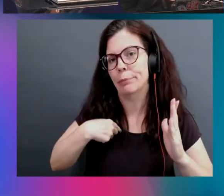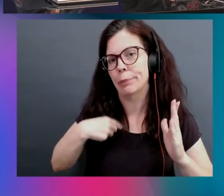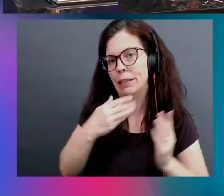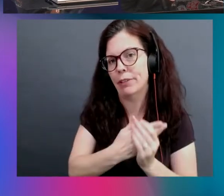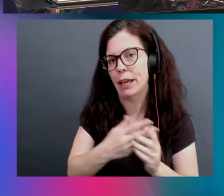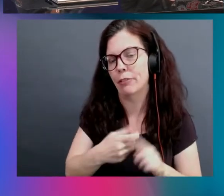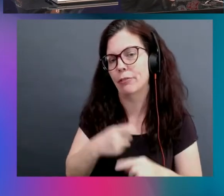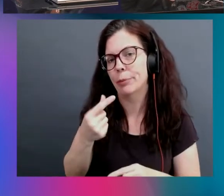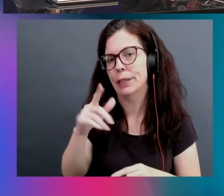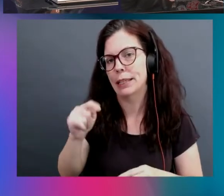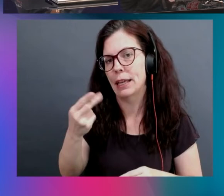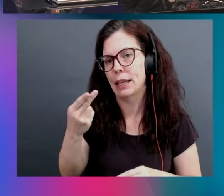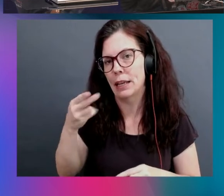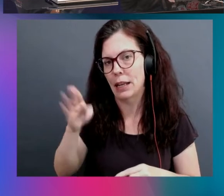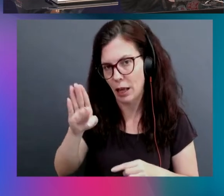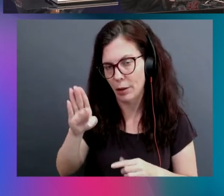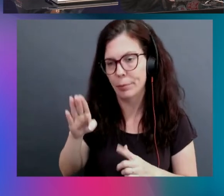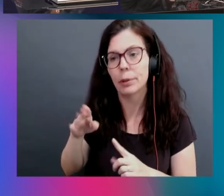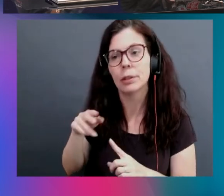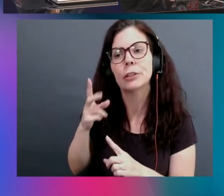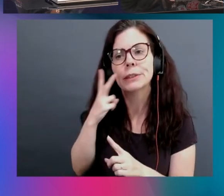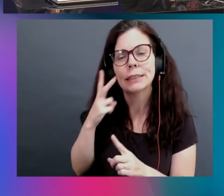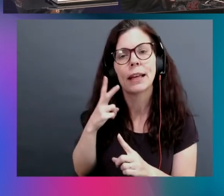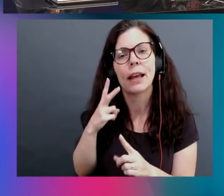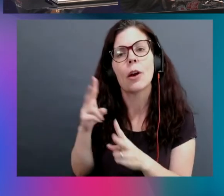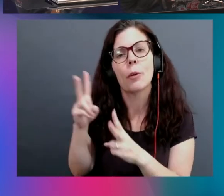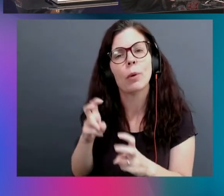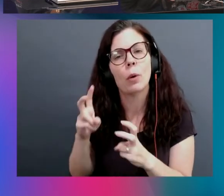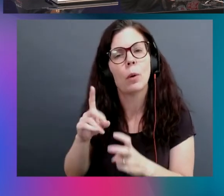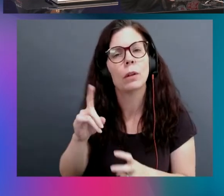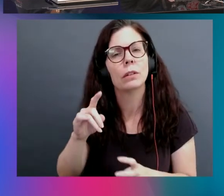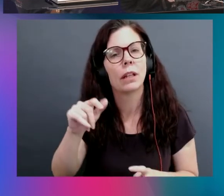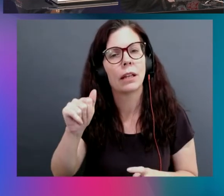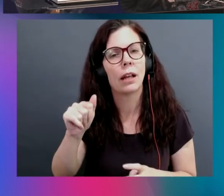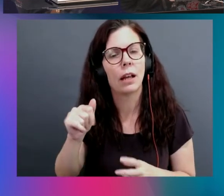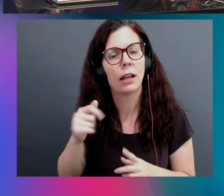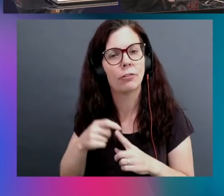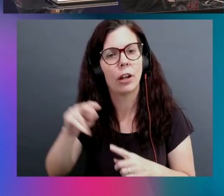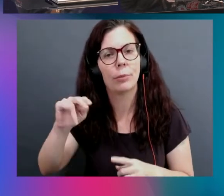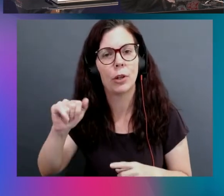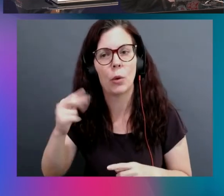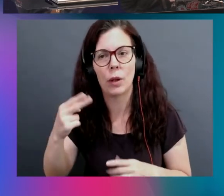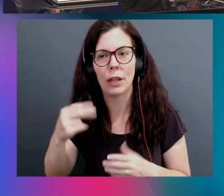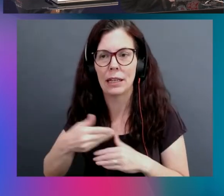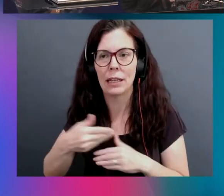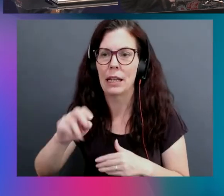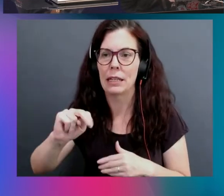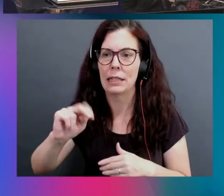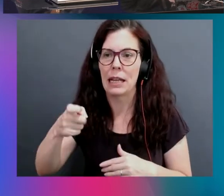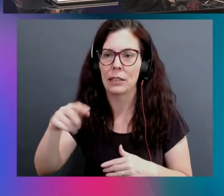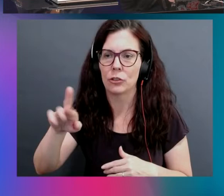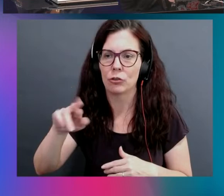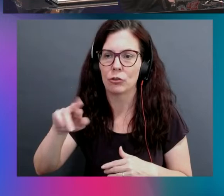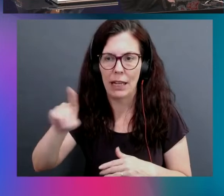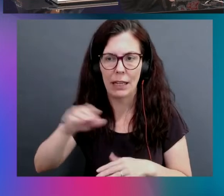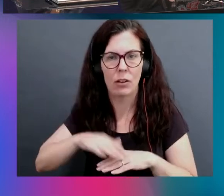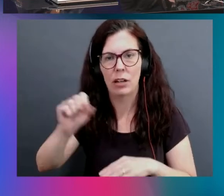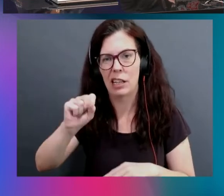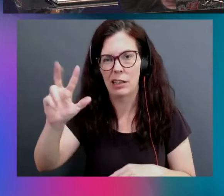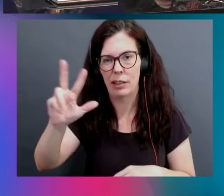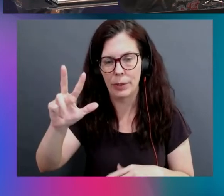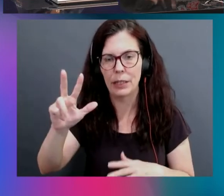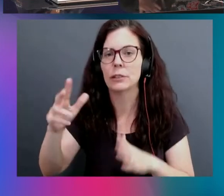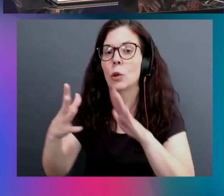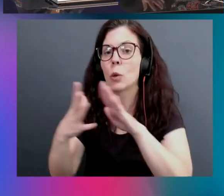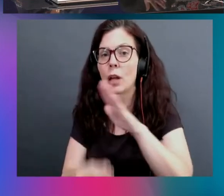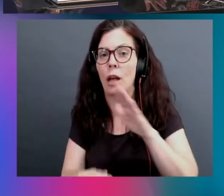repo showing here that I'm going to pull some data from NOAA Nexrad on S3. So you want to click Copy to Project, and